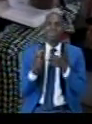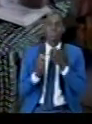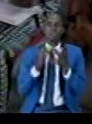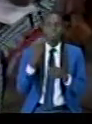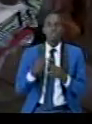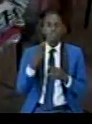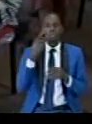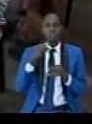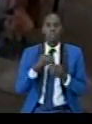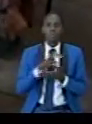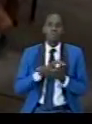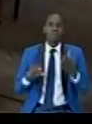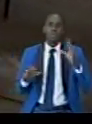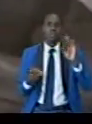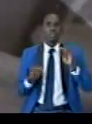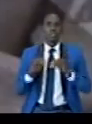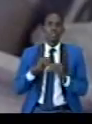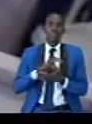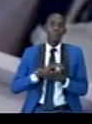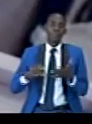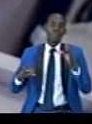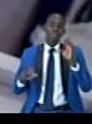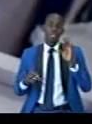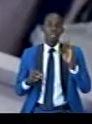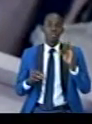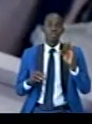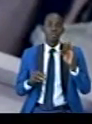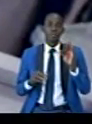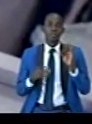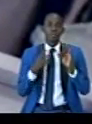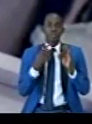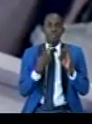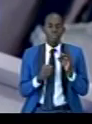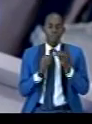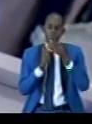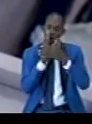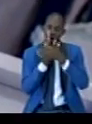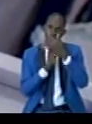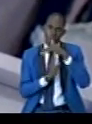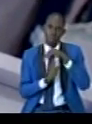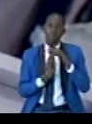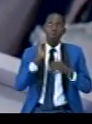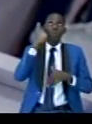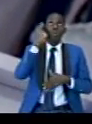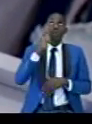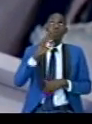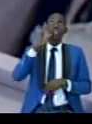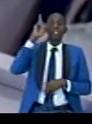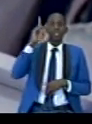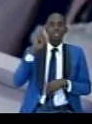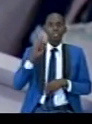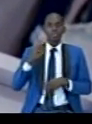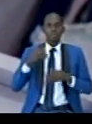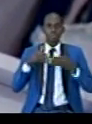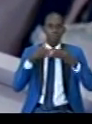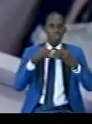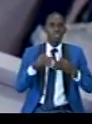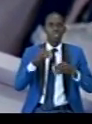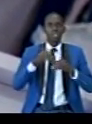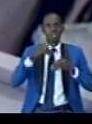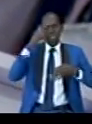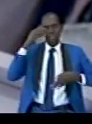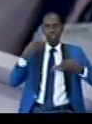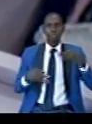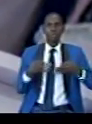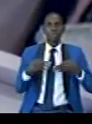verse 9. Verse 9, the meek will he guide in judgment. The meek will